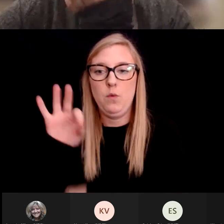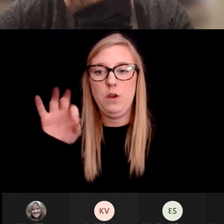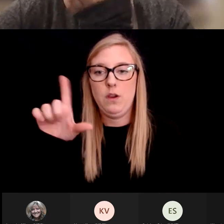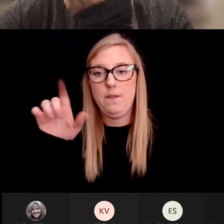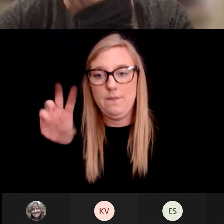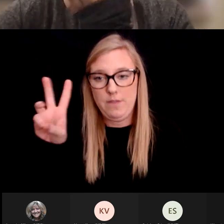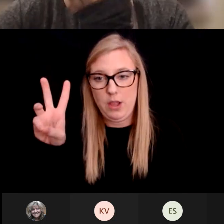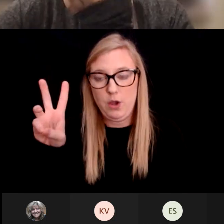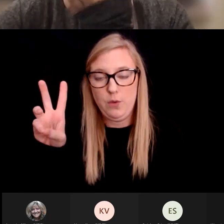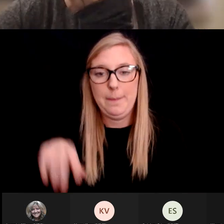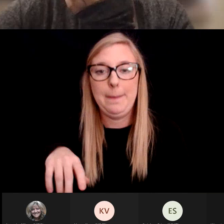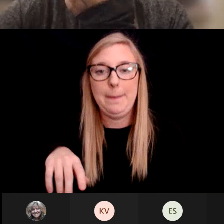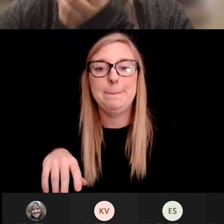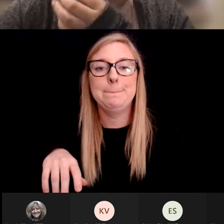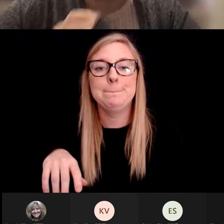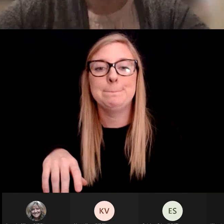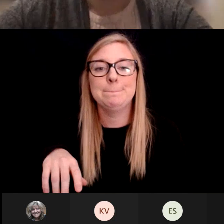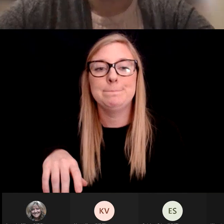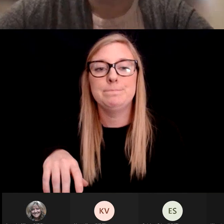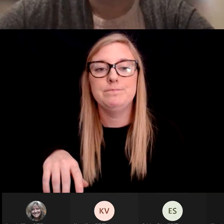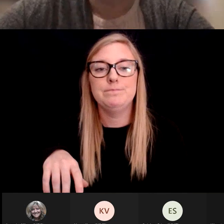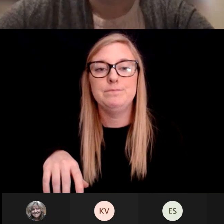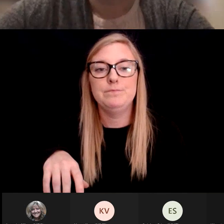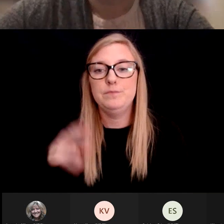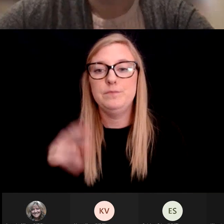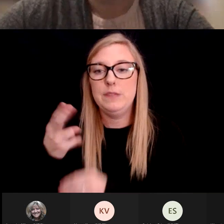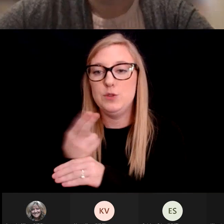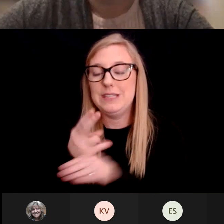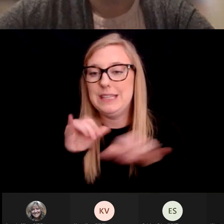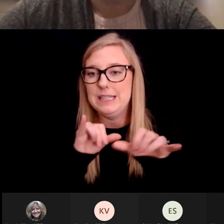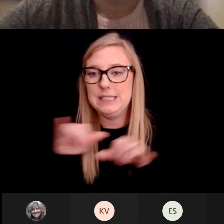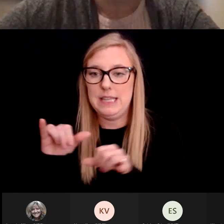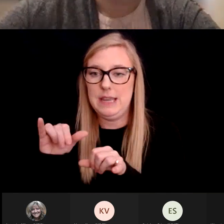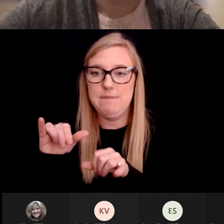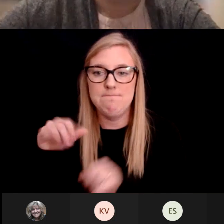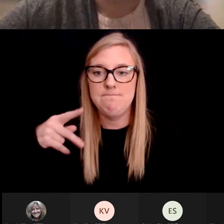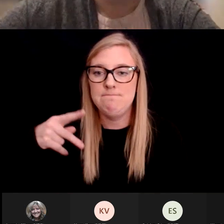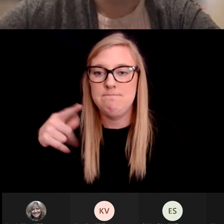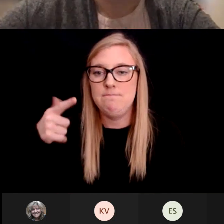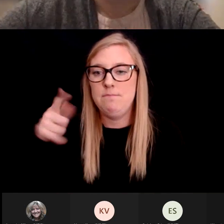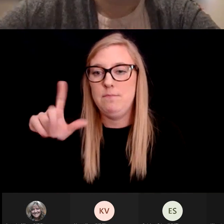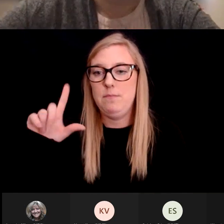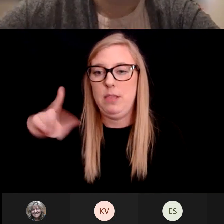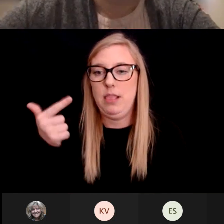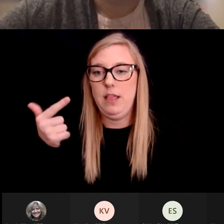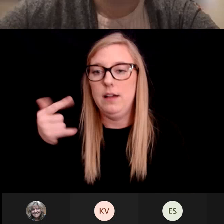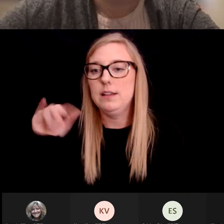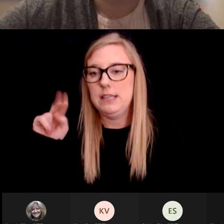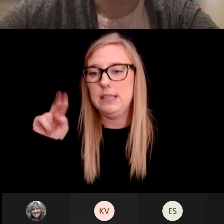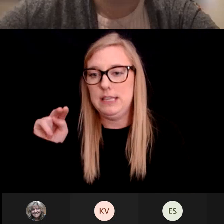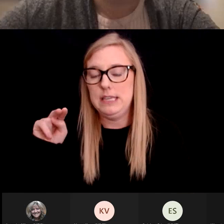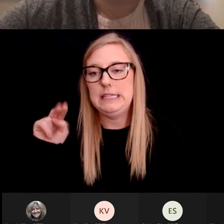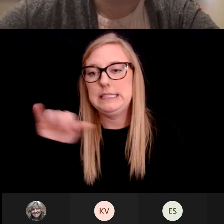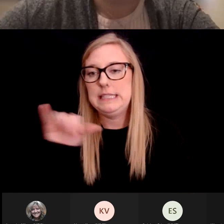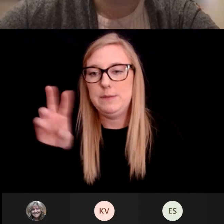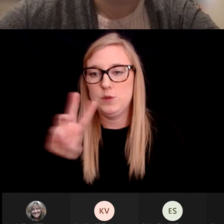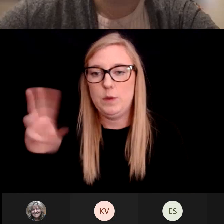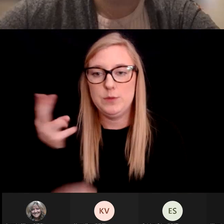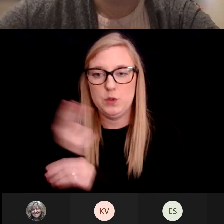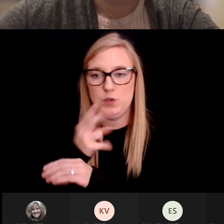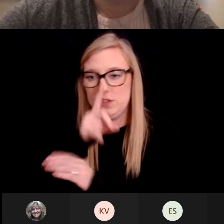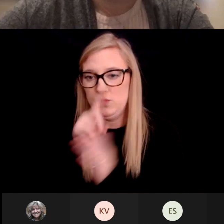that the browser plugin does to check for accessibility issues in code. So